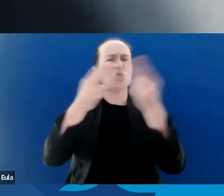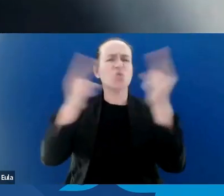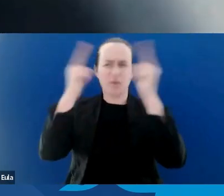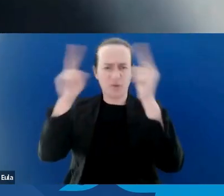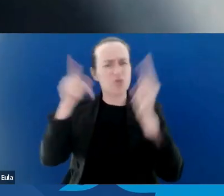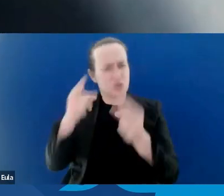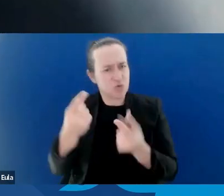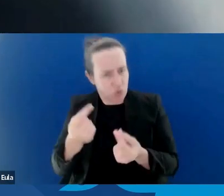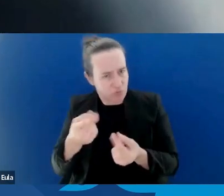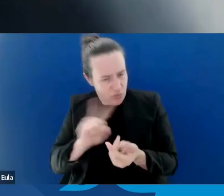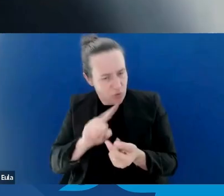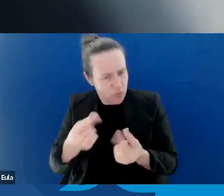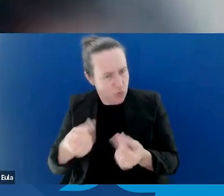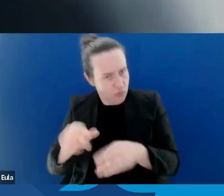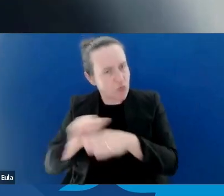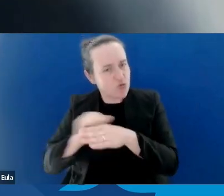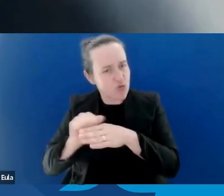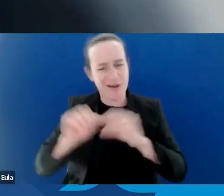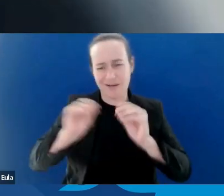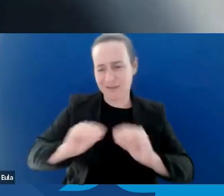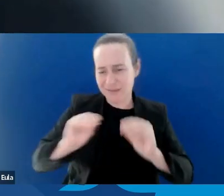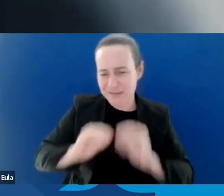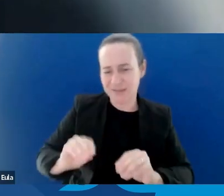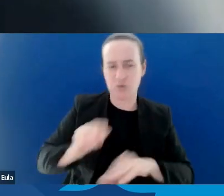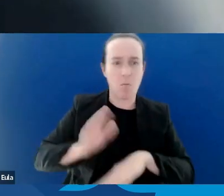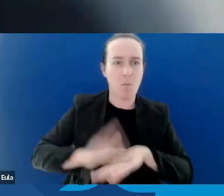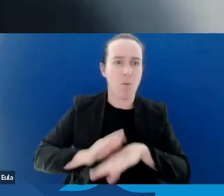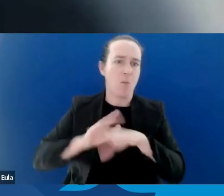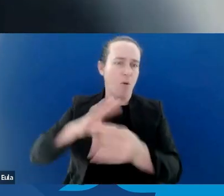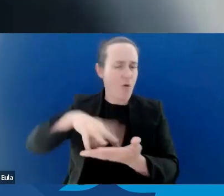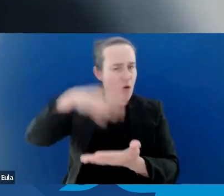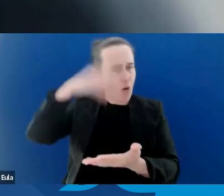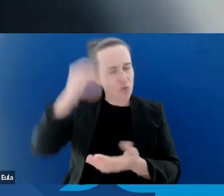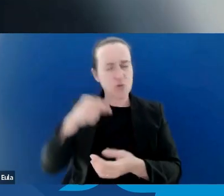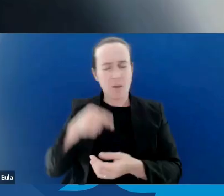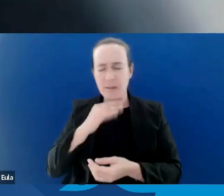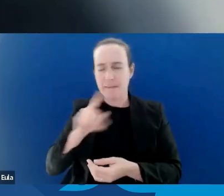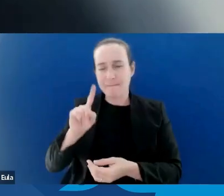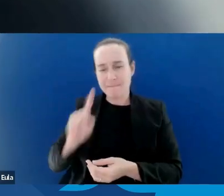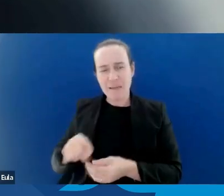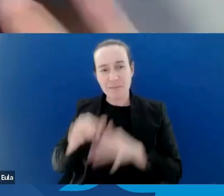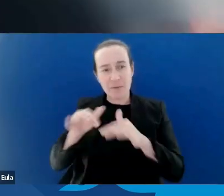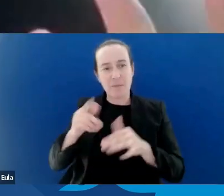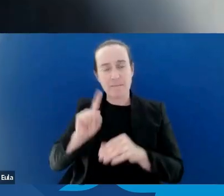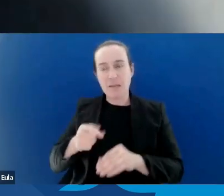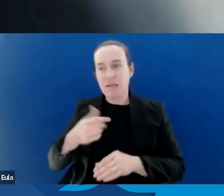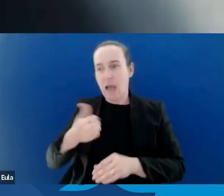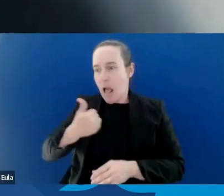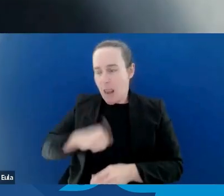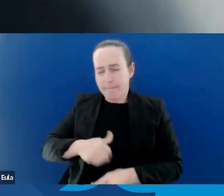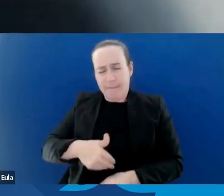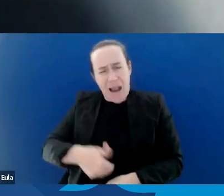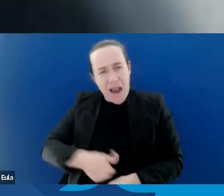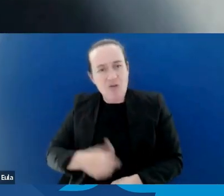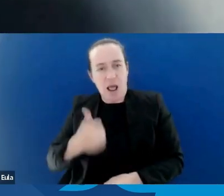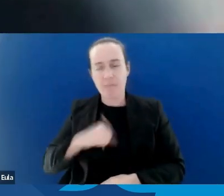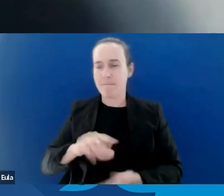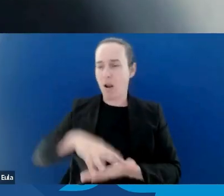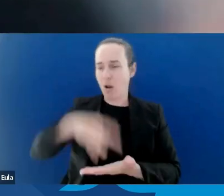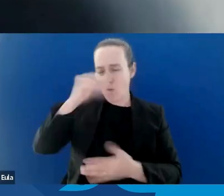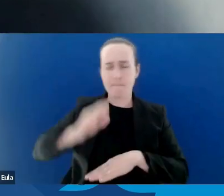We train, we learn more. So there has to be an appetite for learning more, learning different